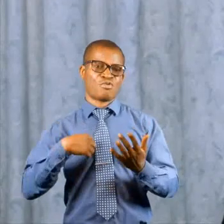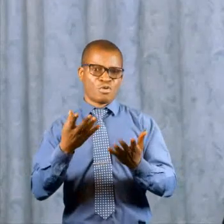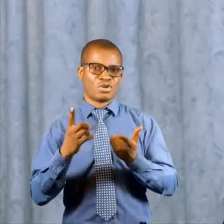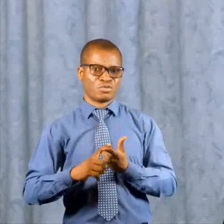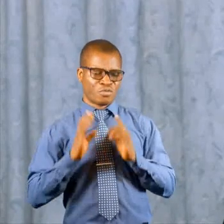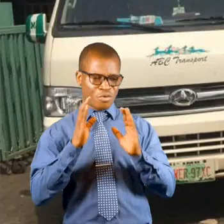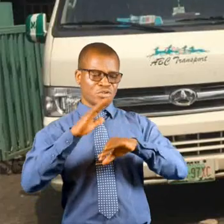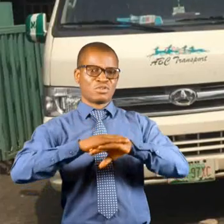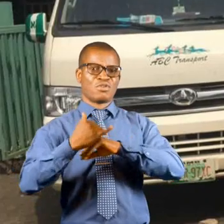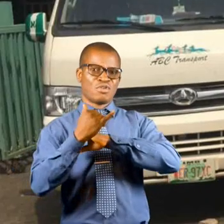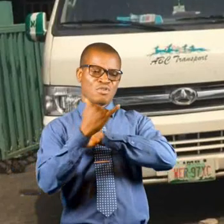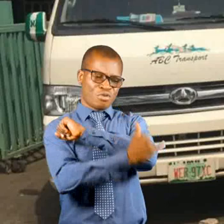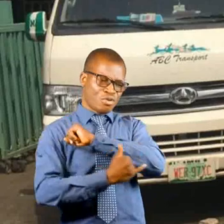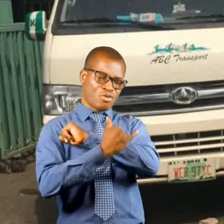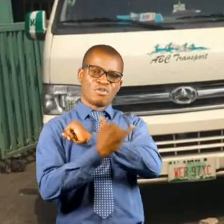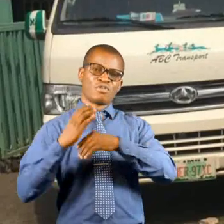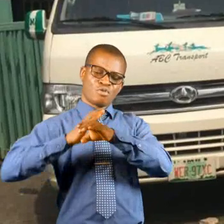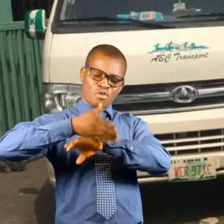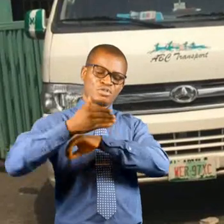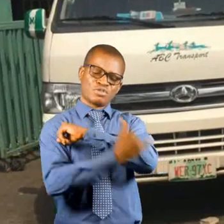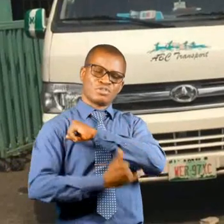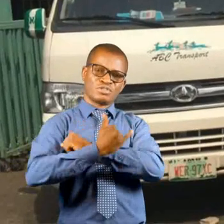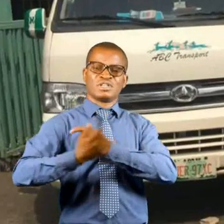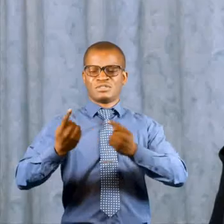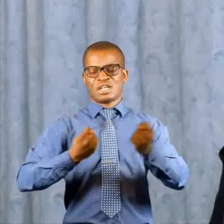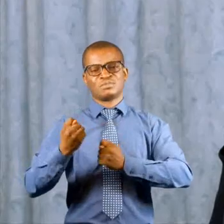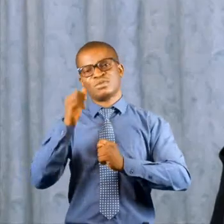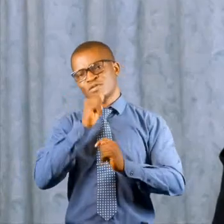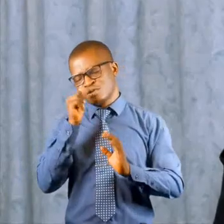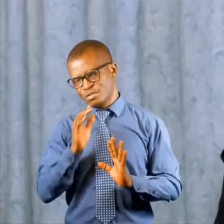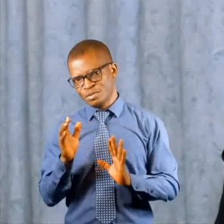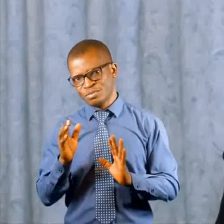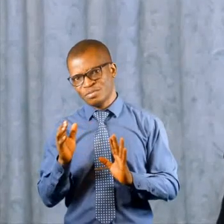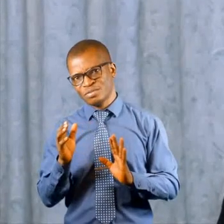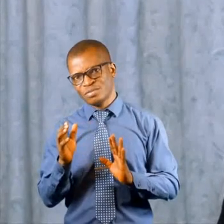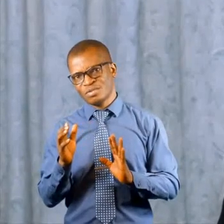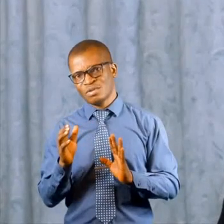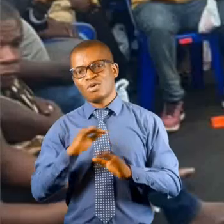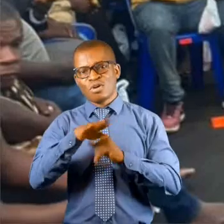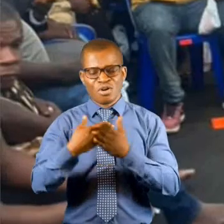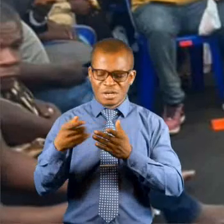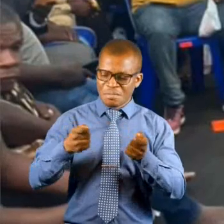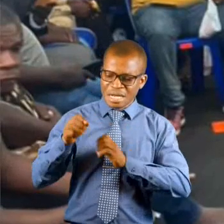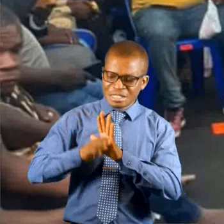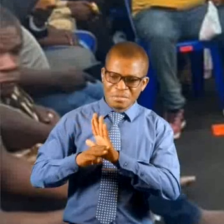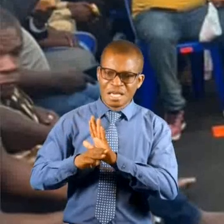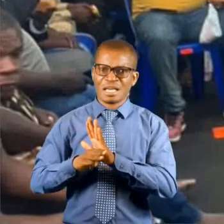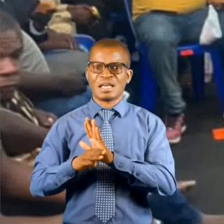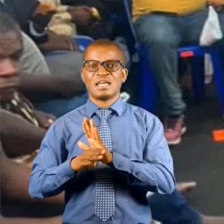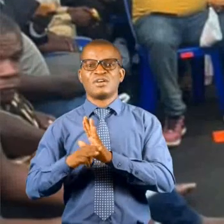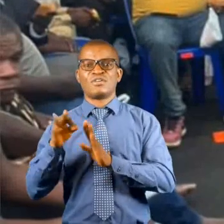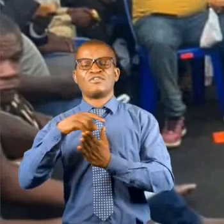dealing with that of the Cross Country Transport Company. We organize with the management of those